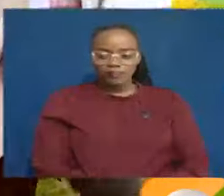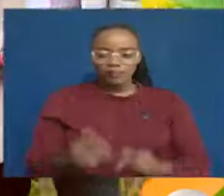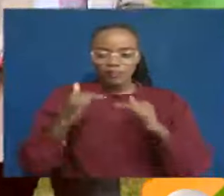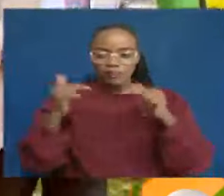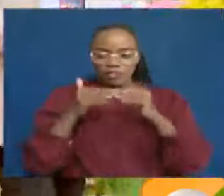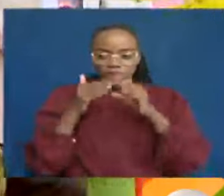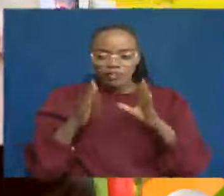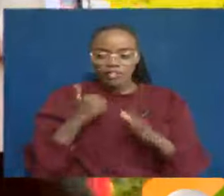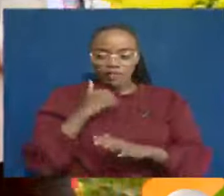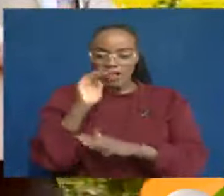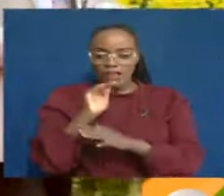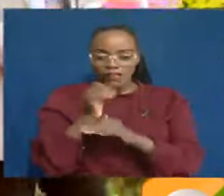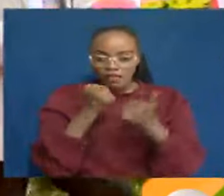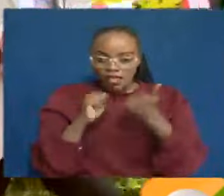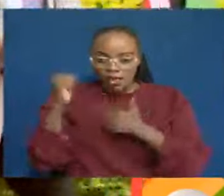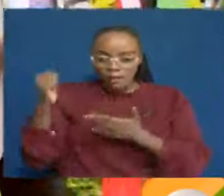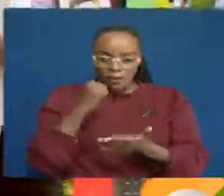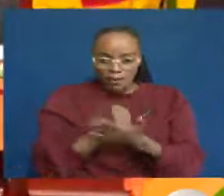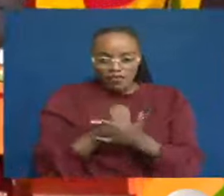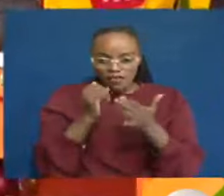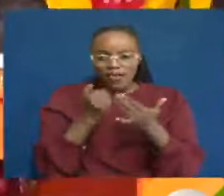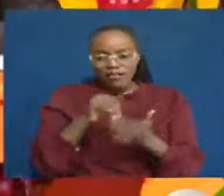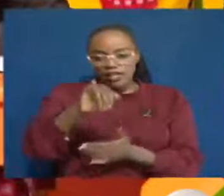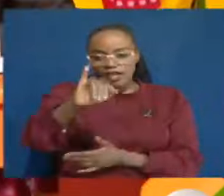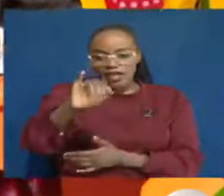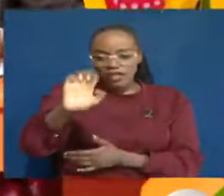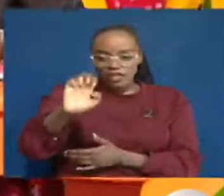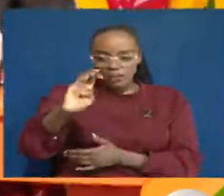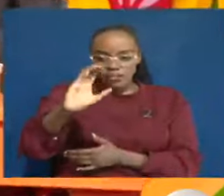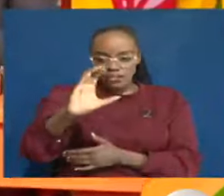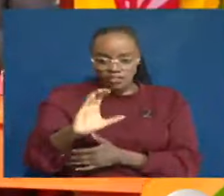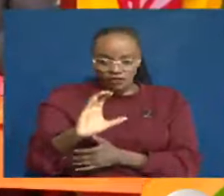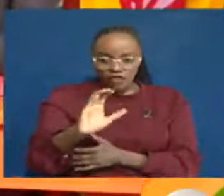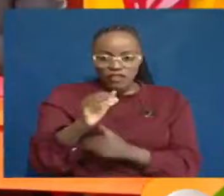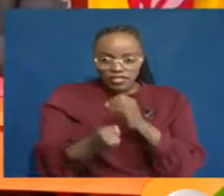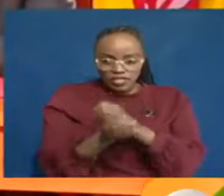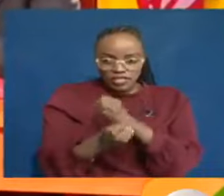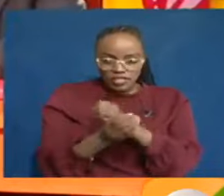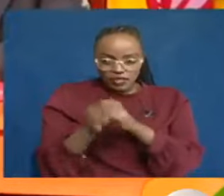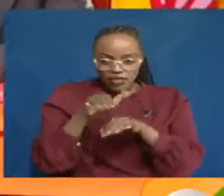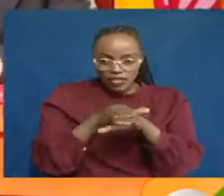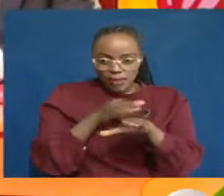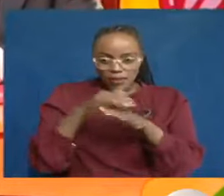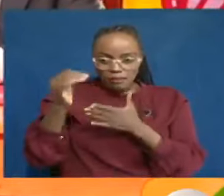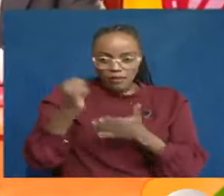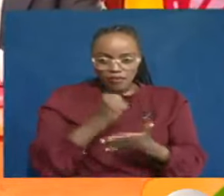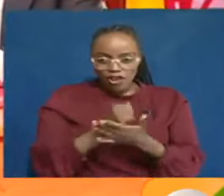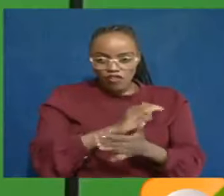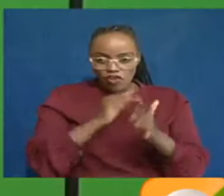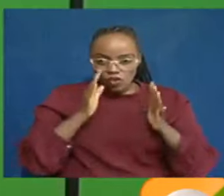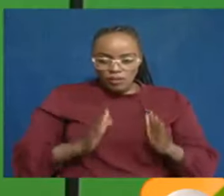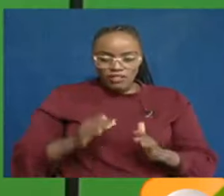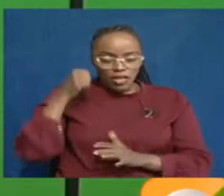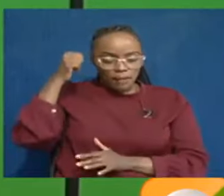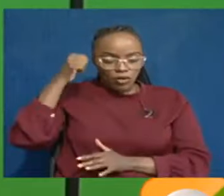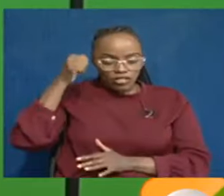Opposition leaders are calling for the immediate appointment of the Independent Electorals and Boundaries Commission, describing the delay in recruiting commissioners as a